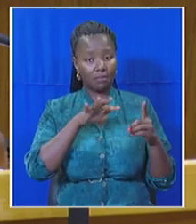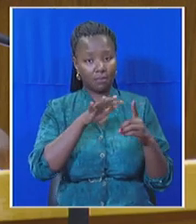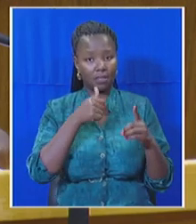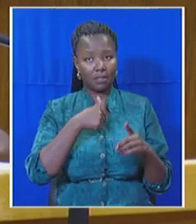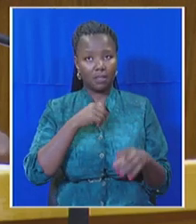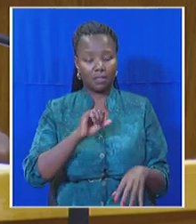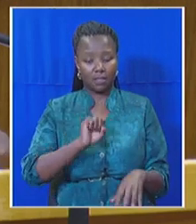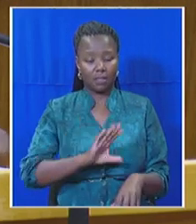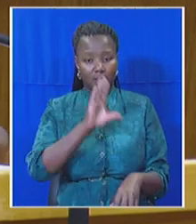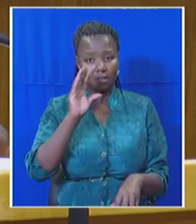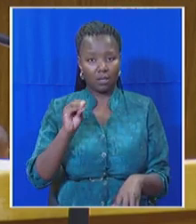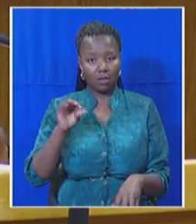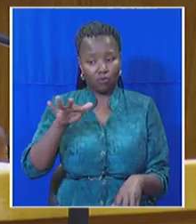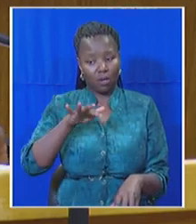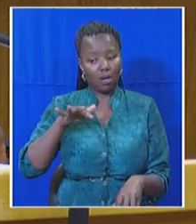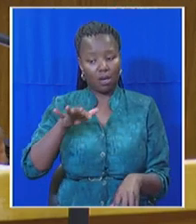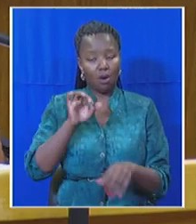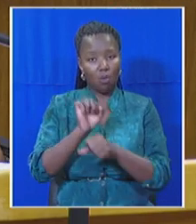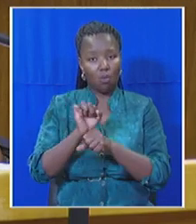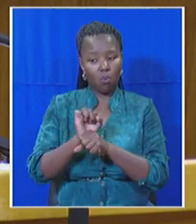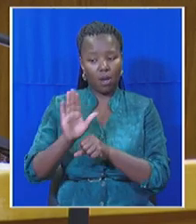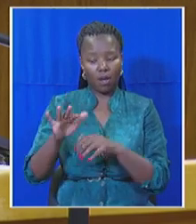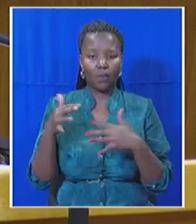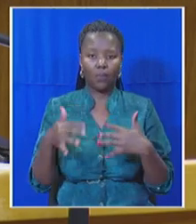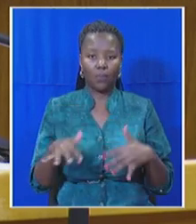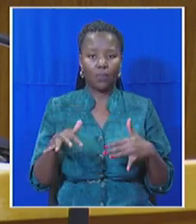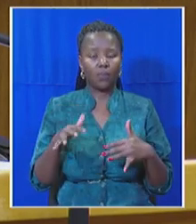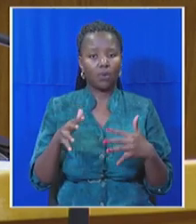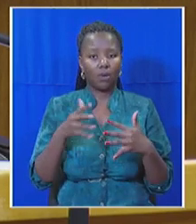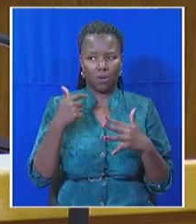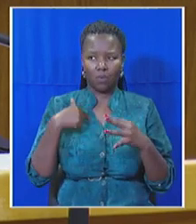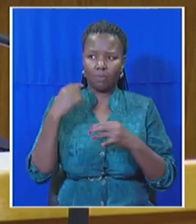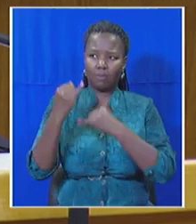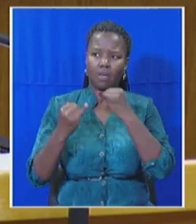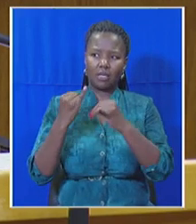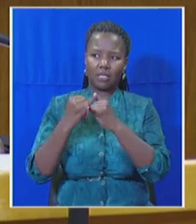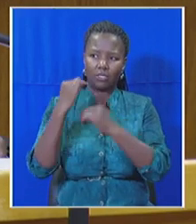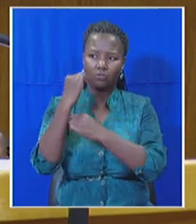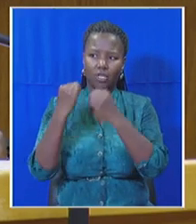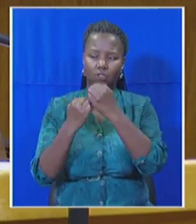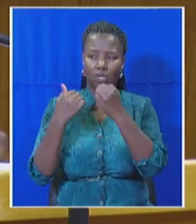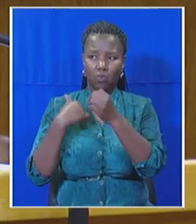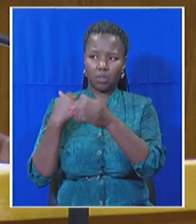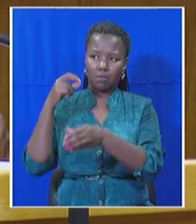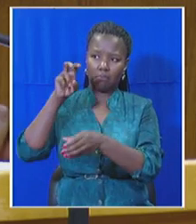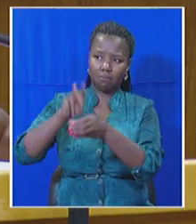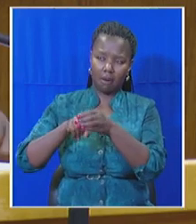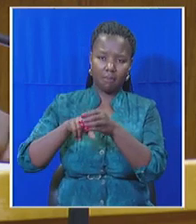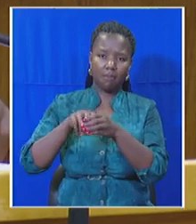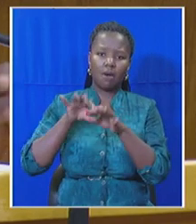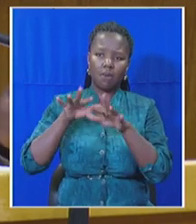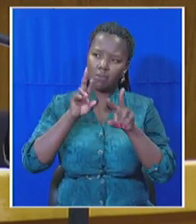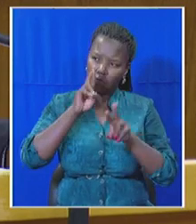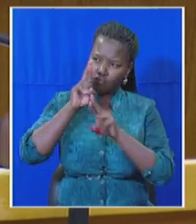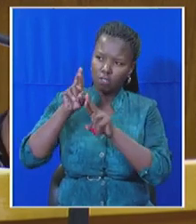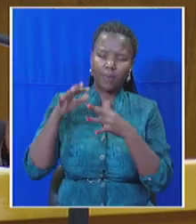position has become a respected member of the international community with a dynamic and independent foreign policy